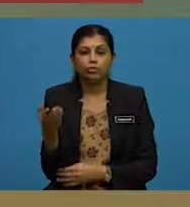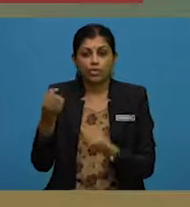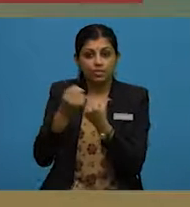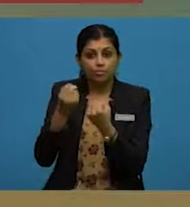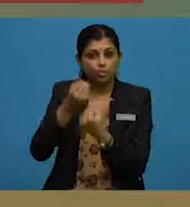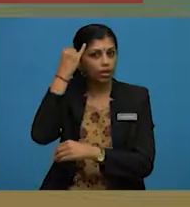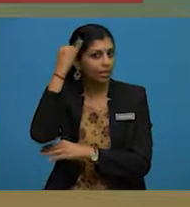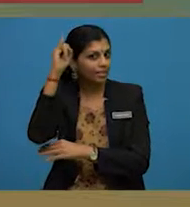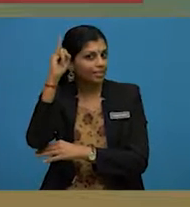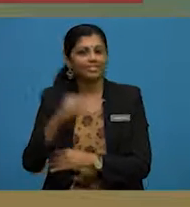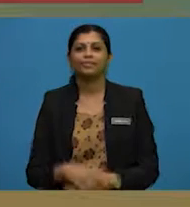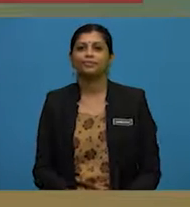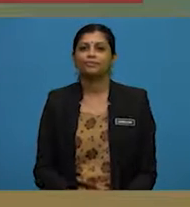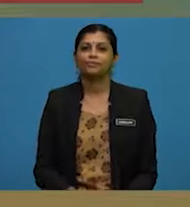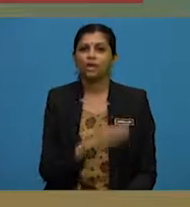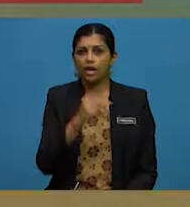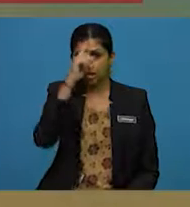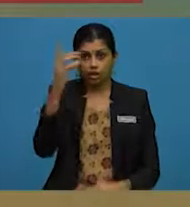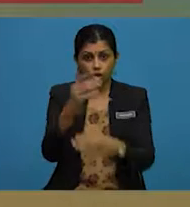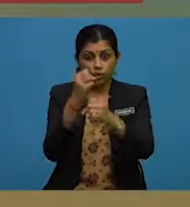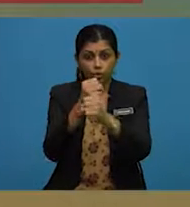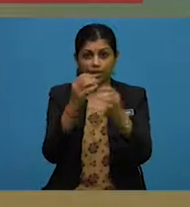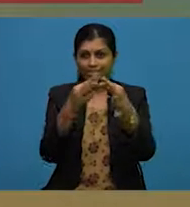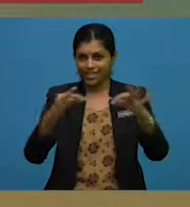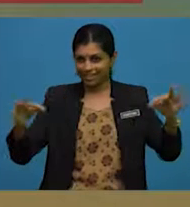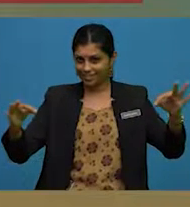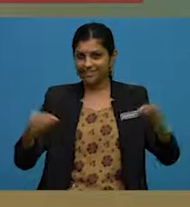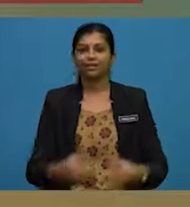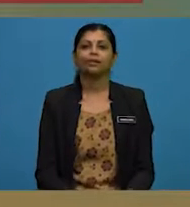ideas, and a concluding sentence.